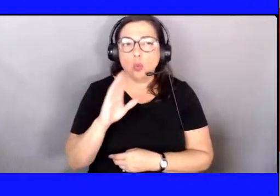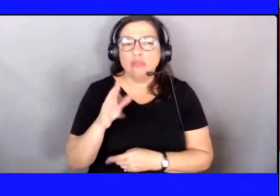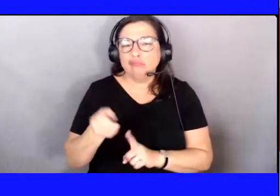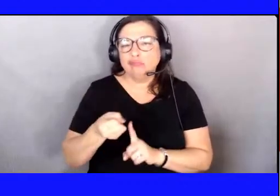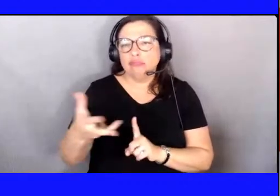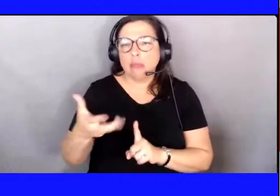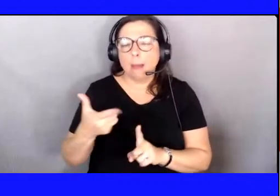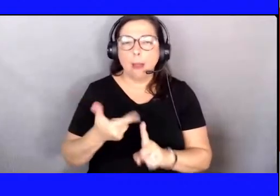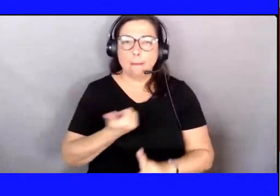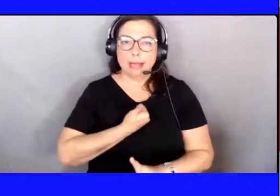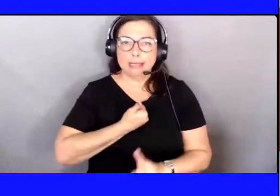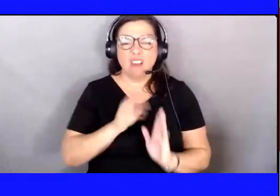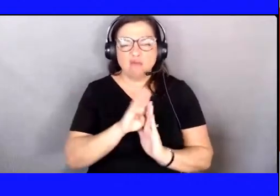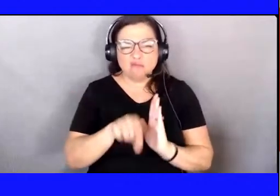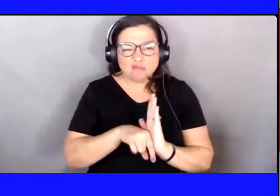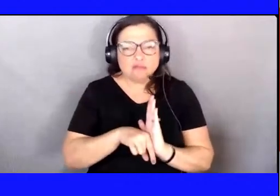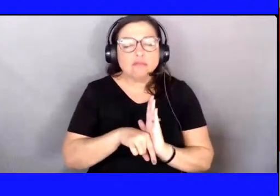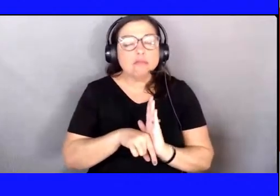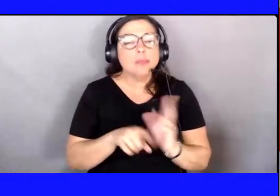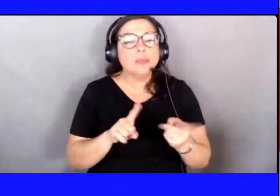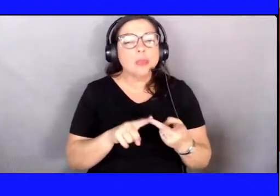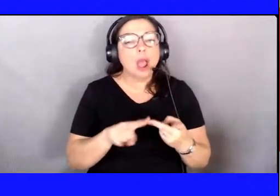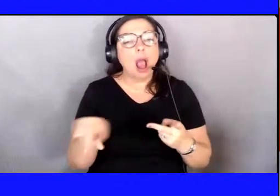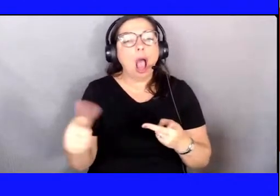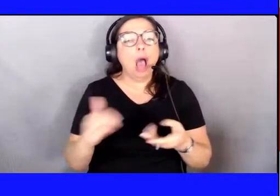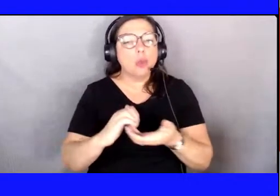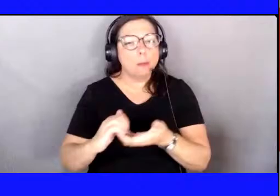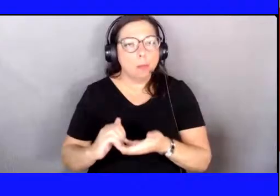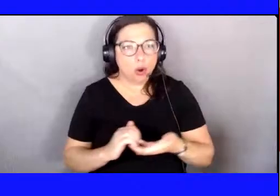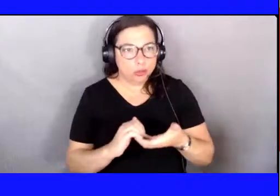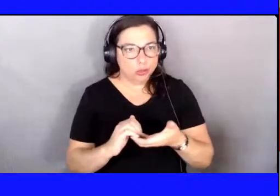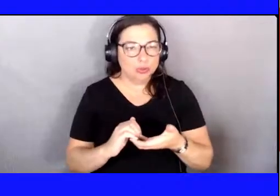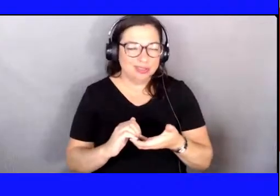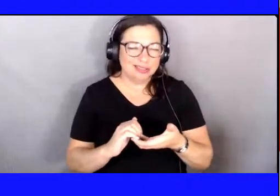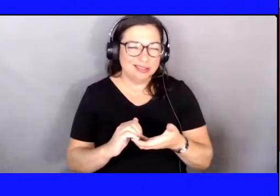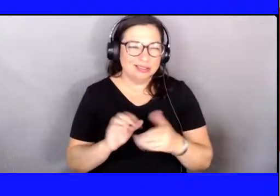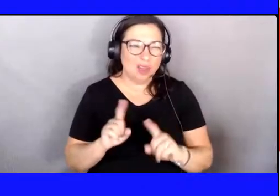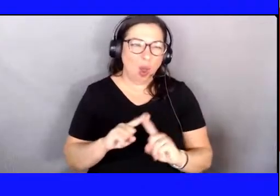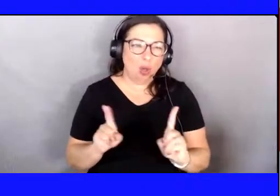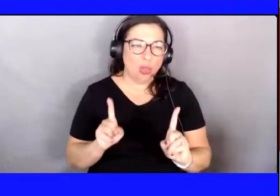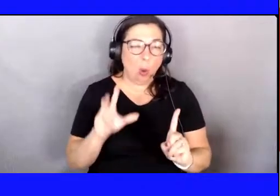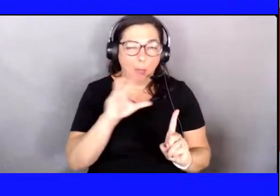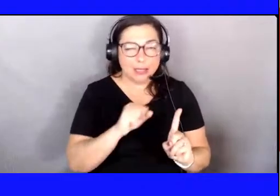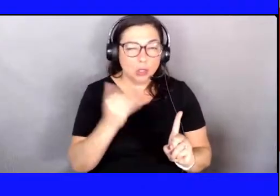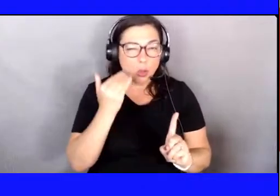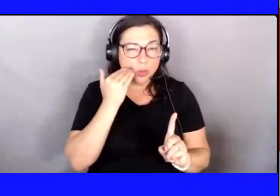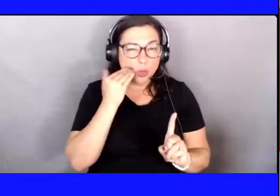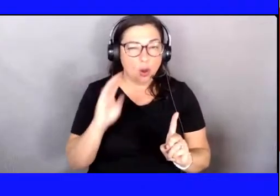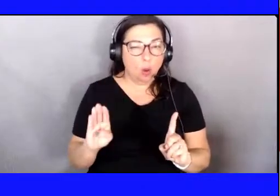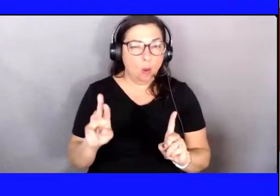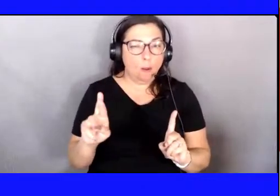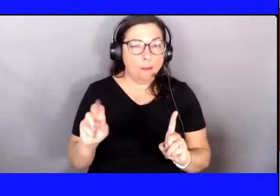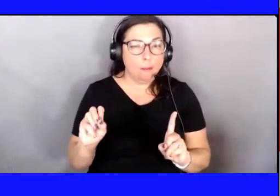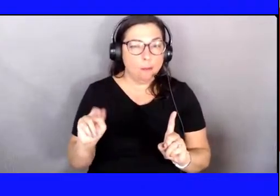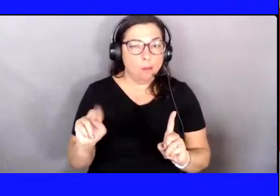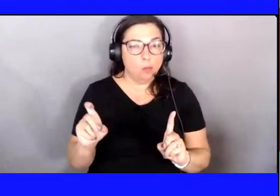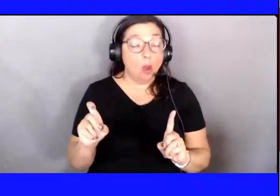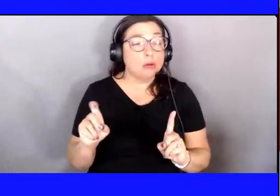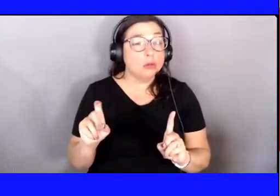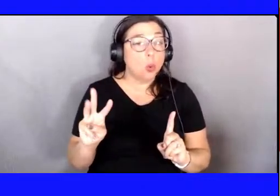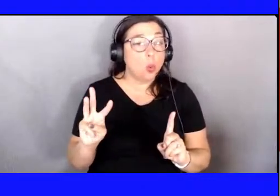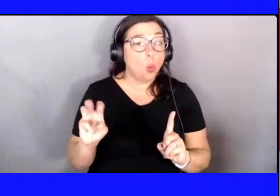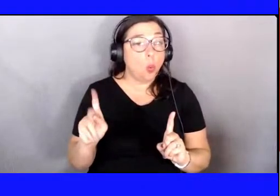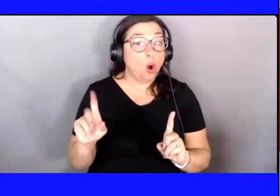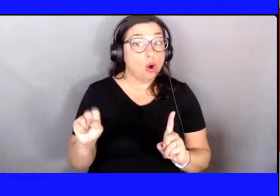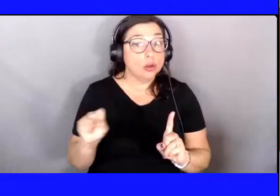bit about myself and our other partners, although I assume you know BronxWorks very well, obviously being so